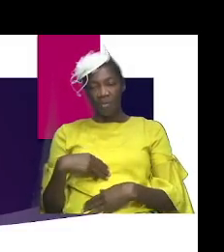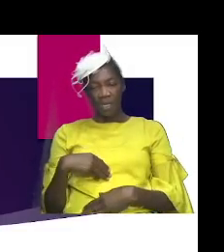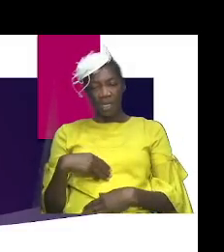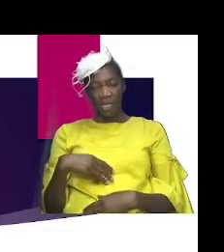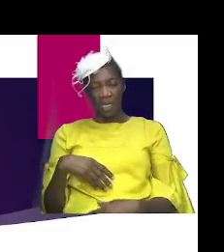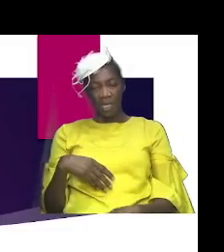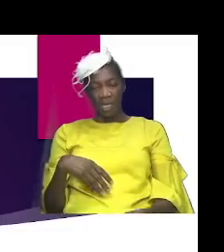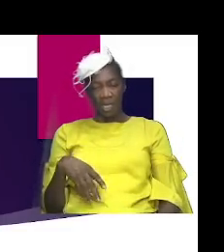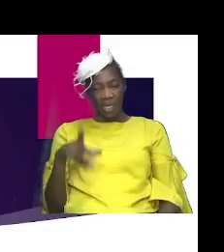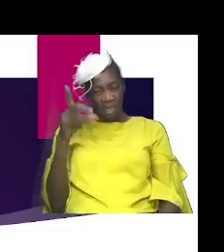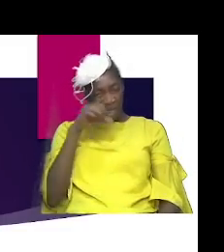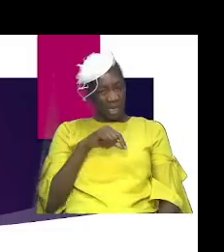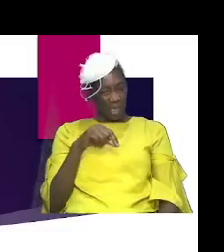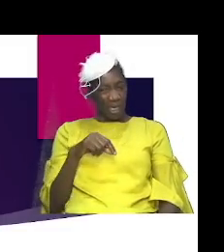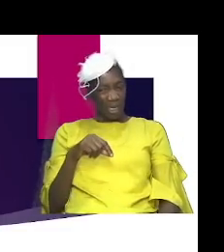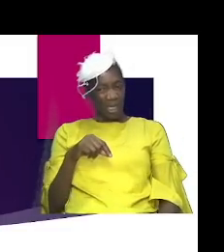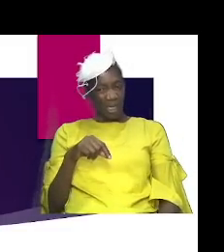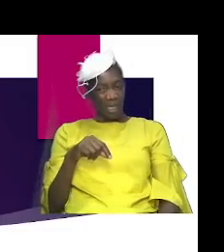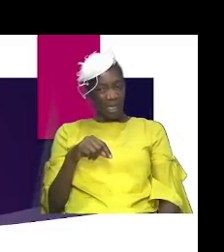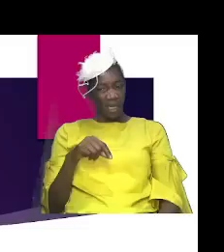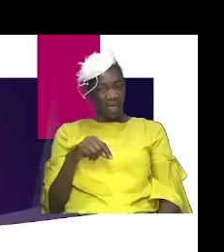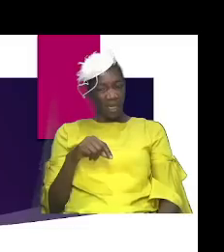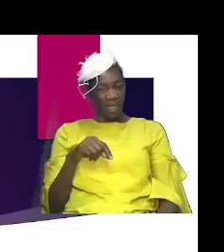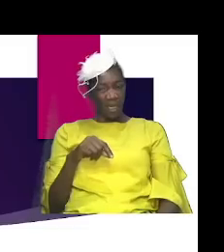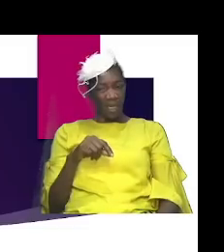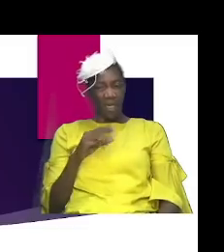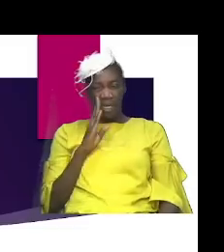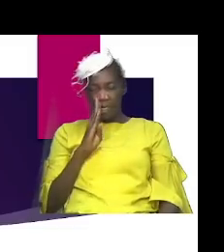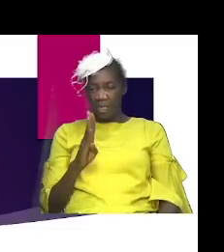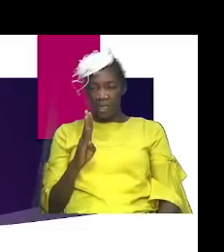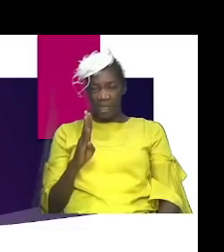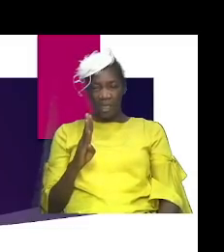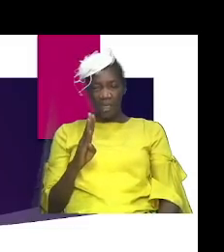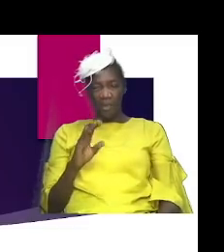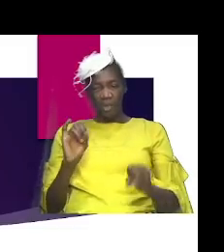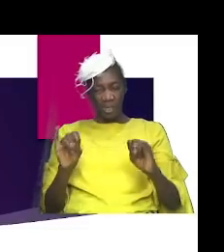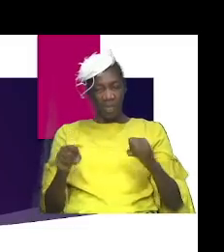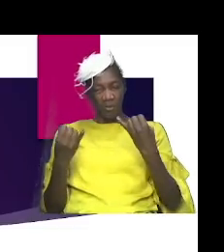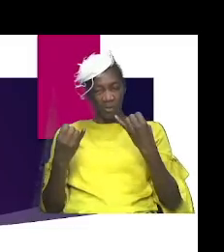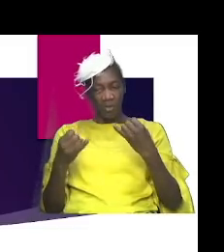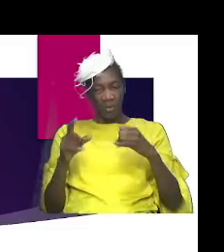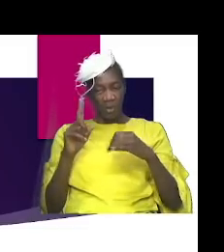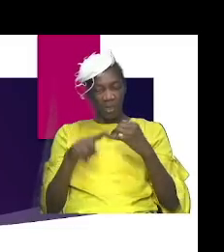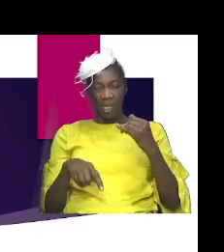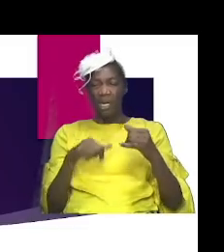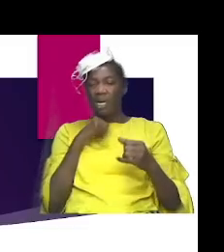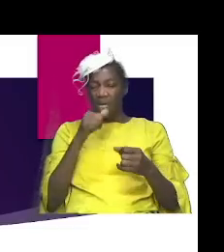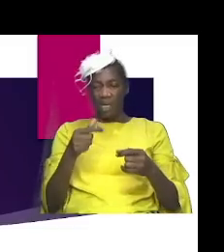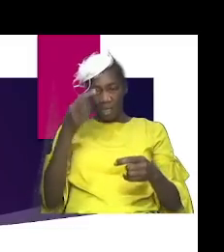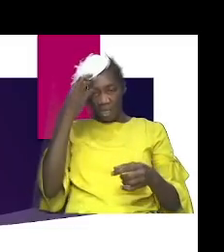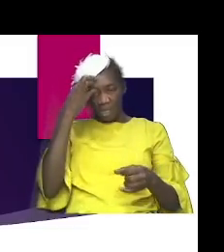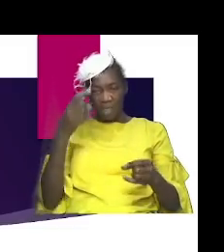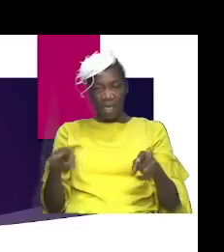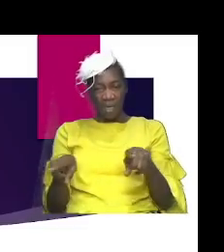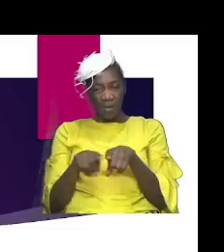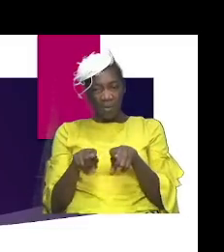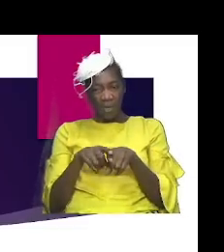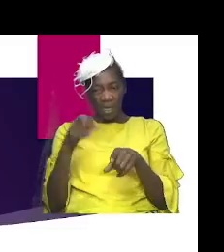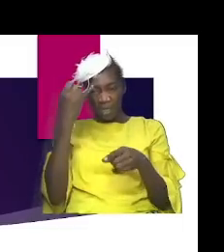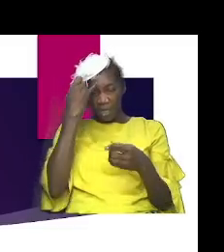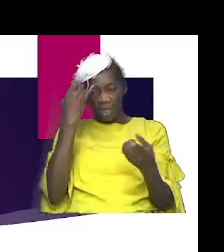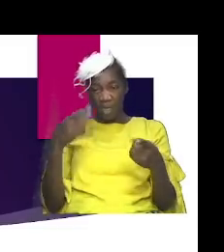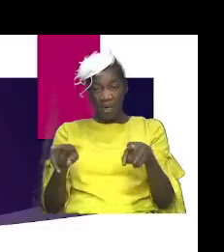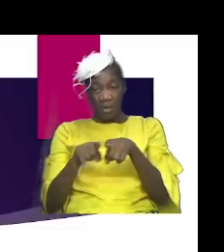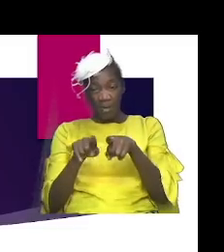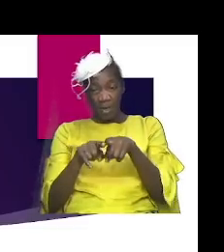outcome because it will be just. And we cannot disagree with the Lord Jesus Christ. So I